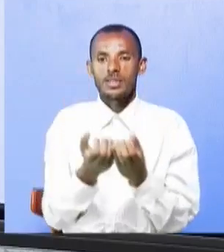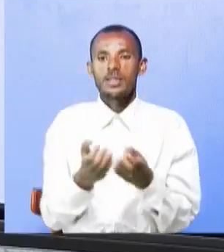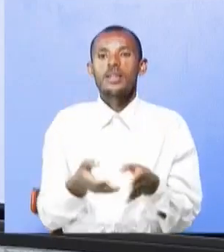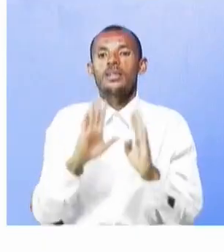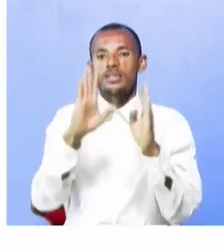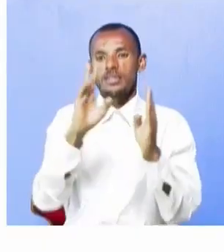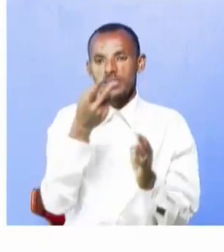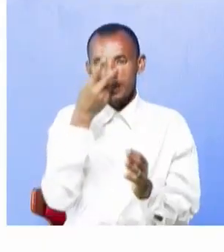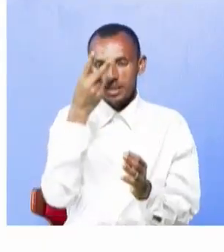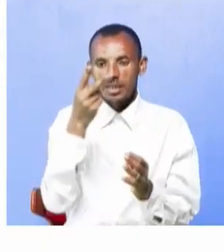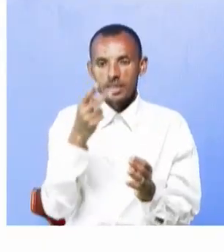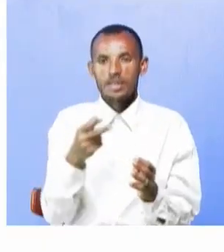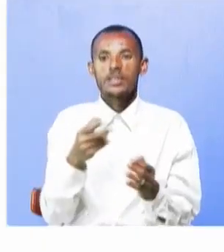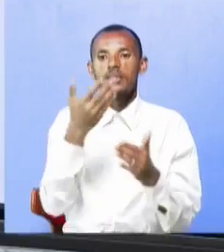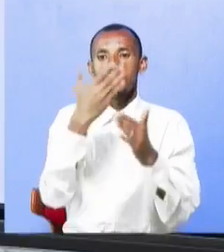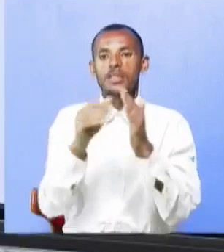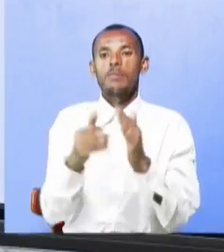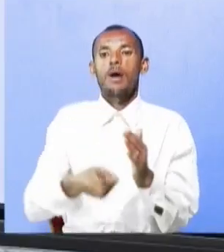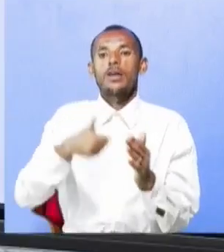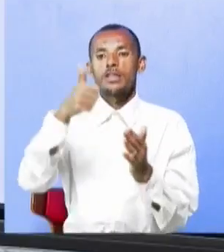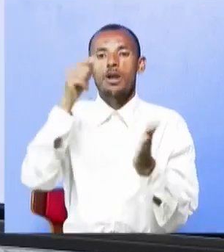take some other point D.